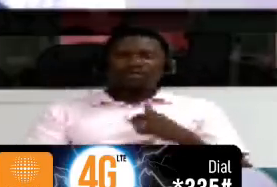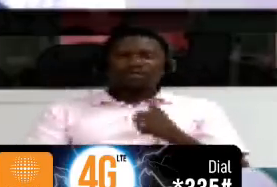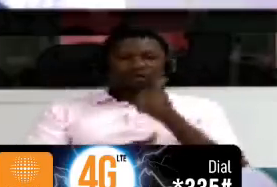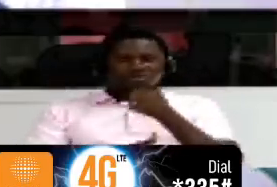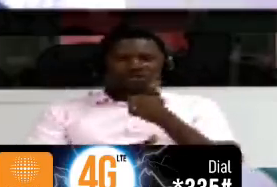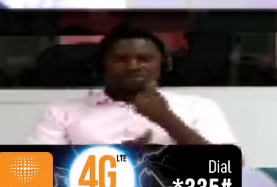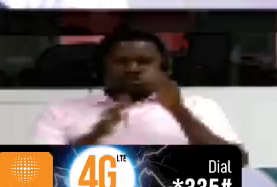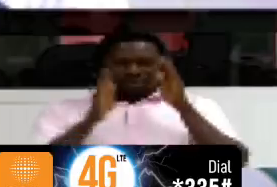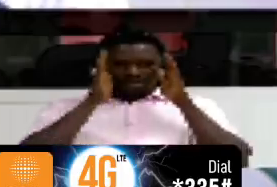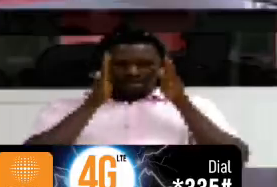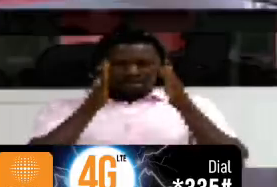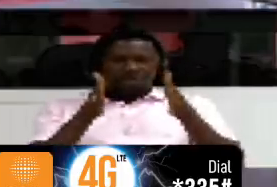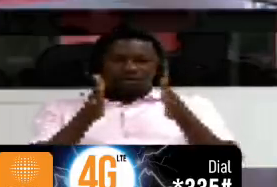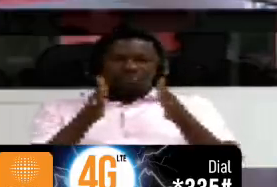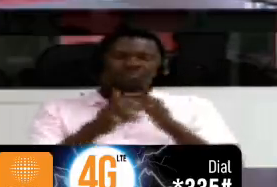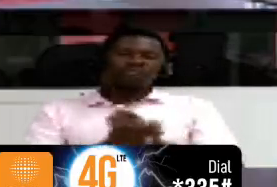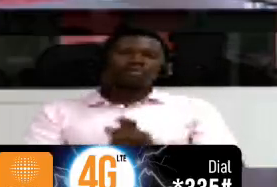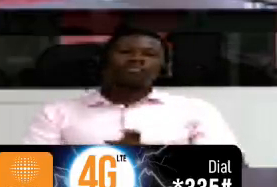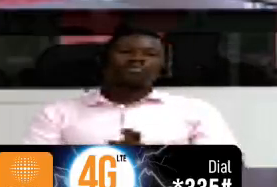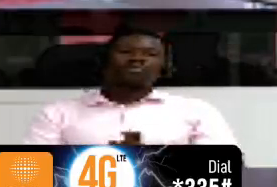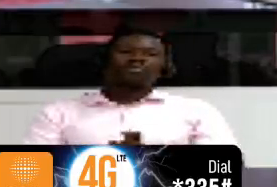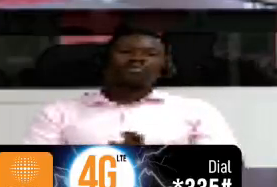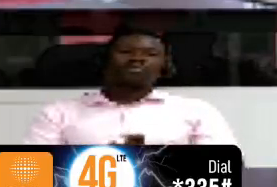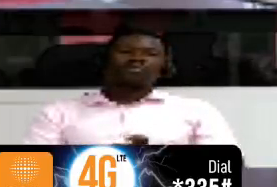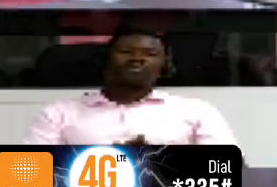kind attention.